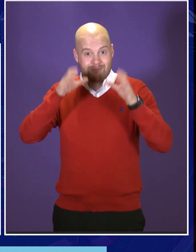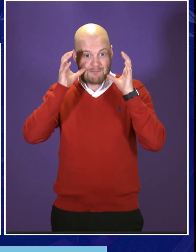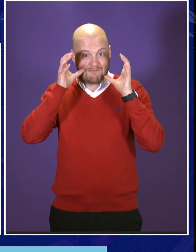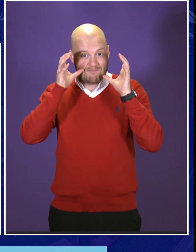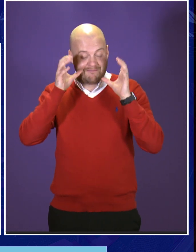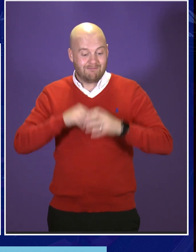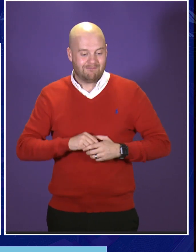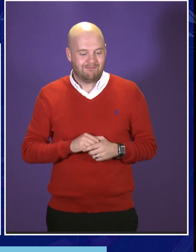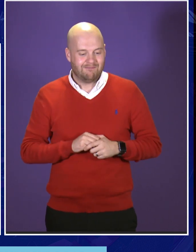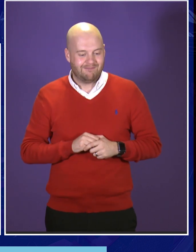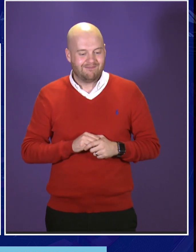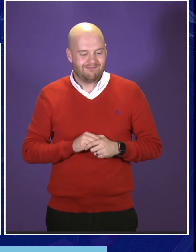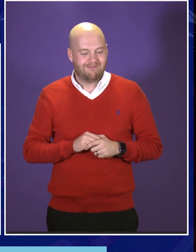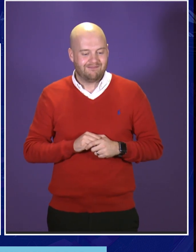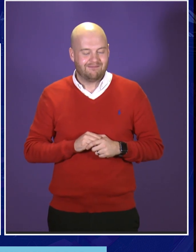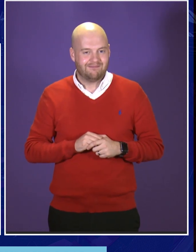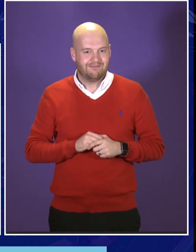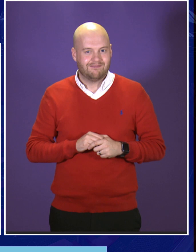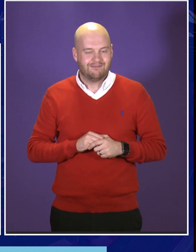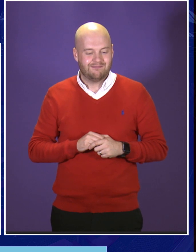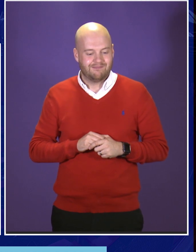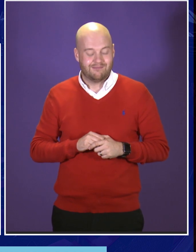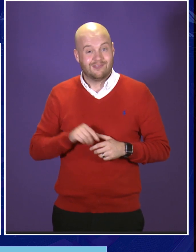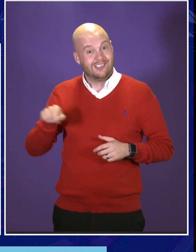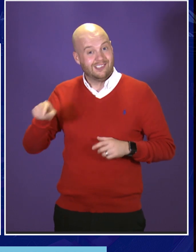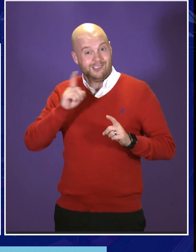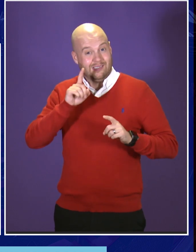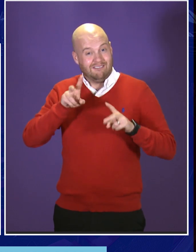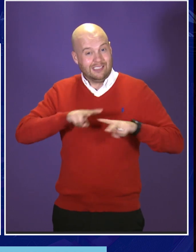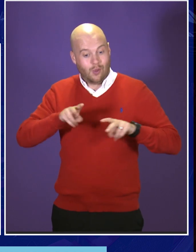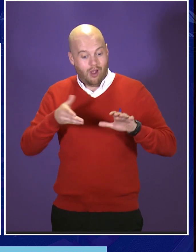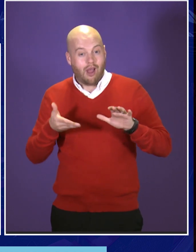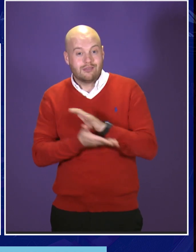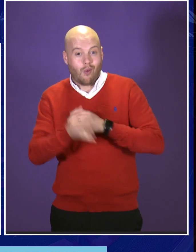cardboard. What is that? I see a shark.